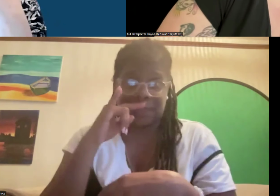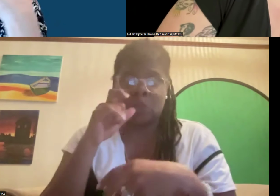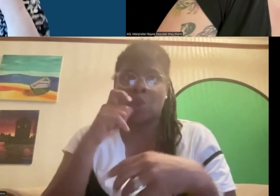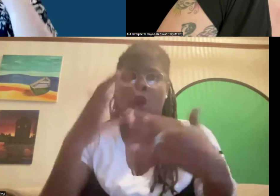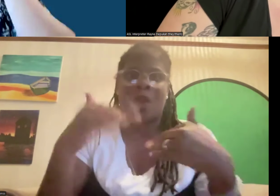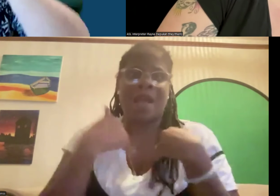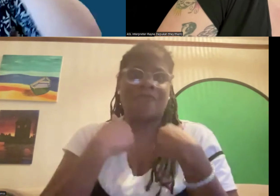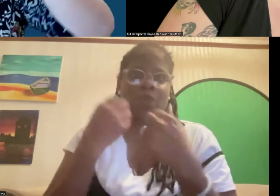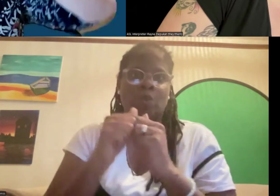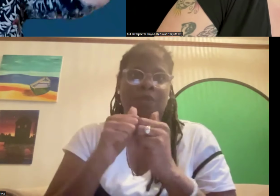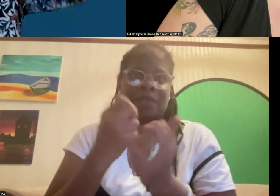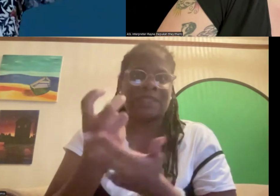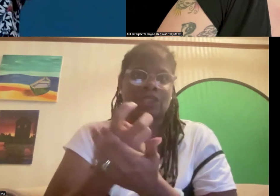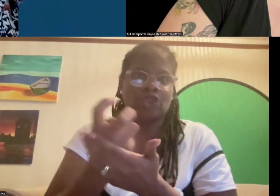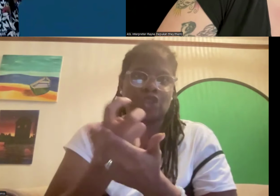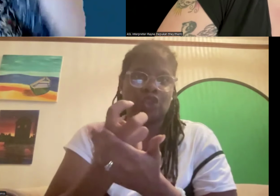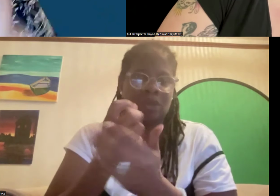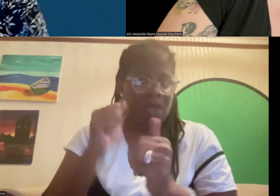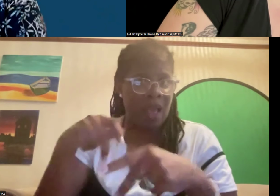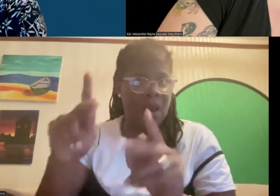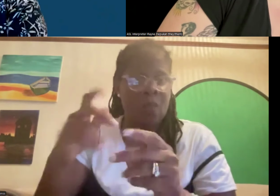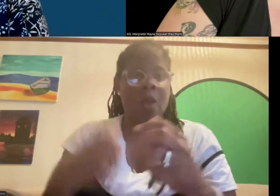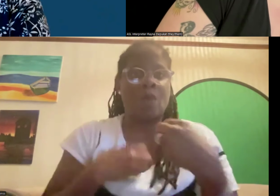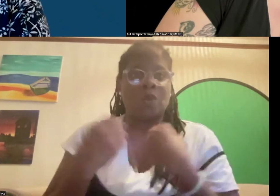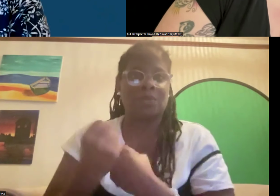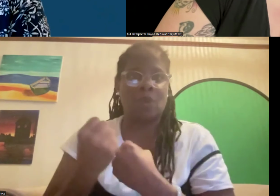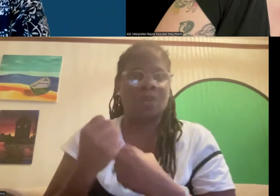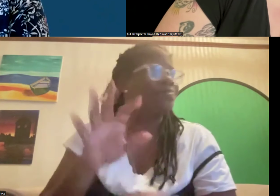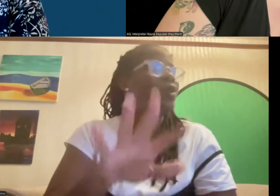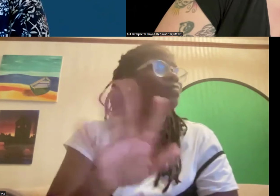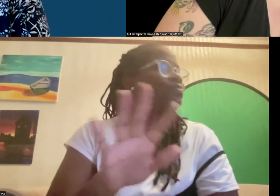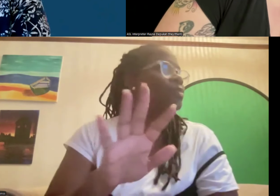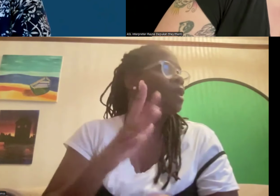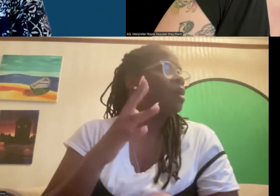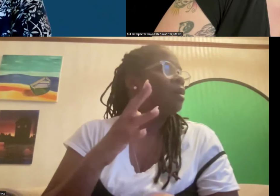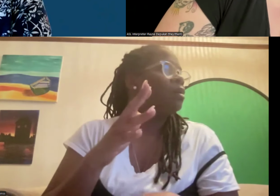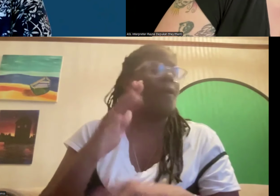that difference might be there. okay. Also, if